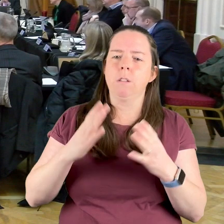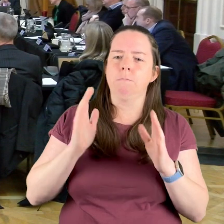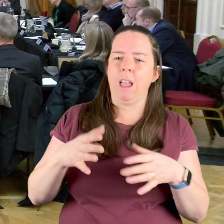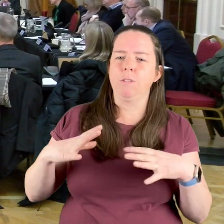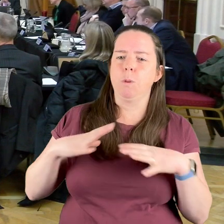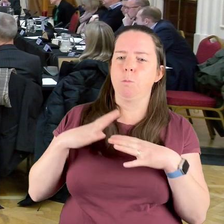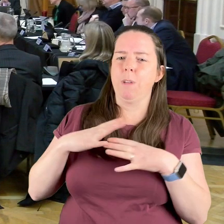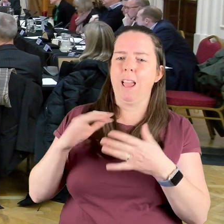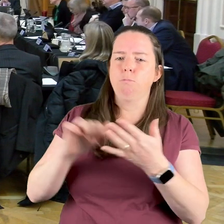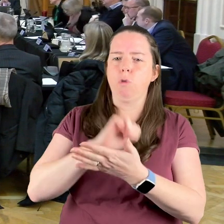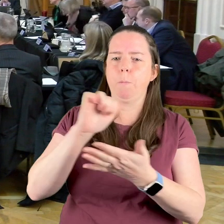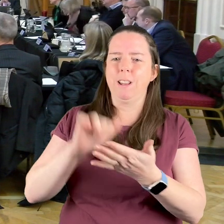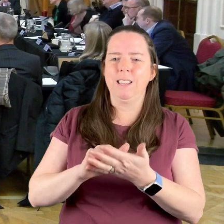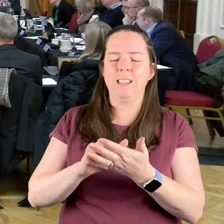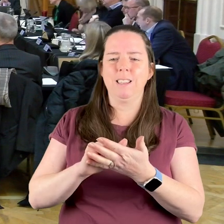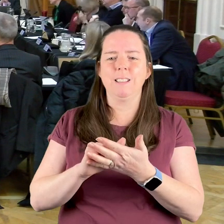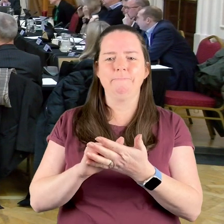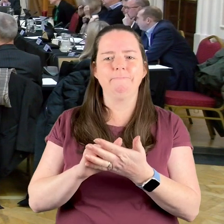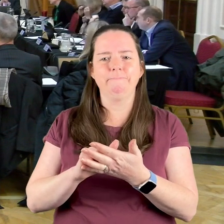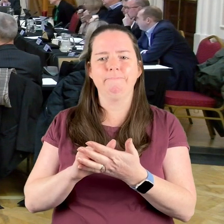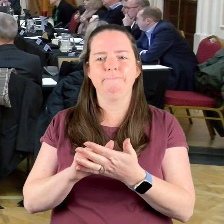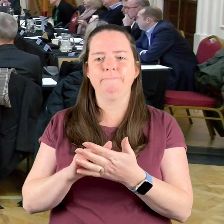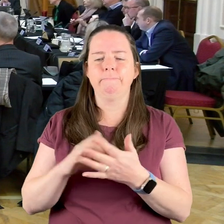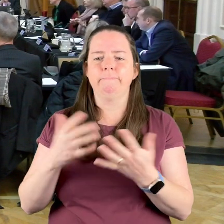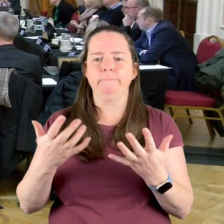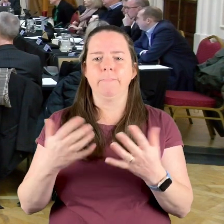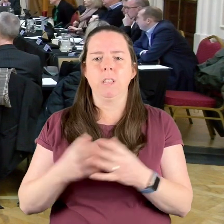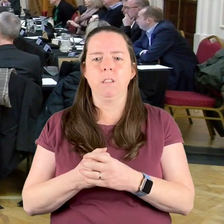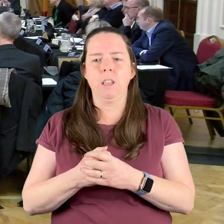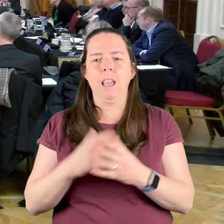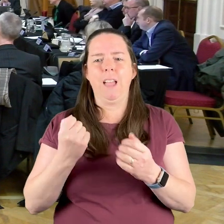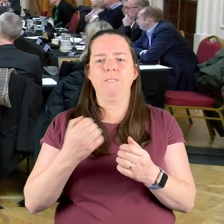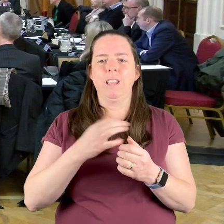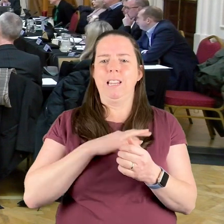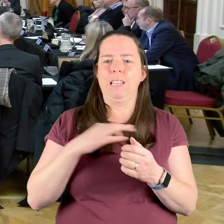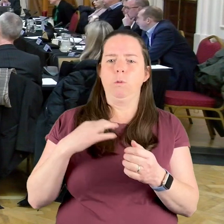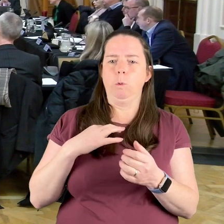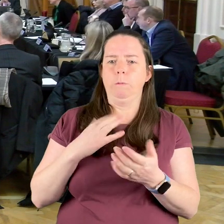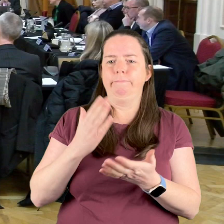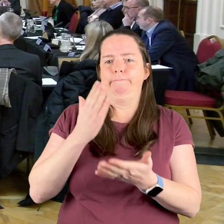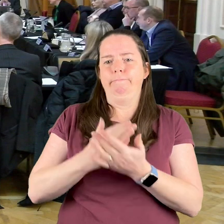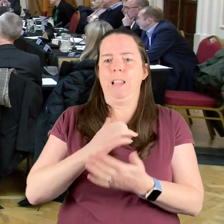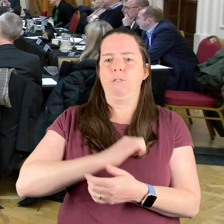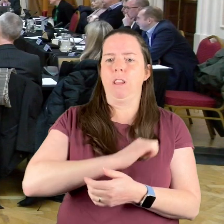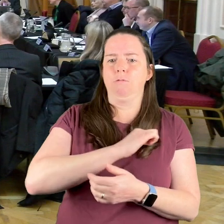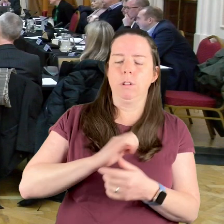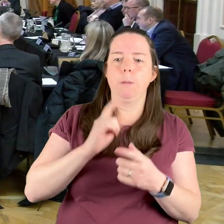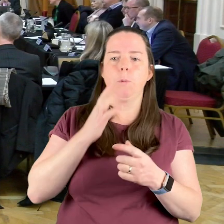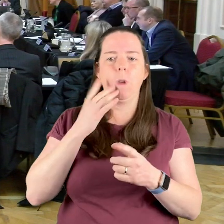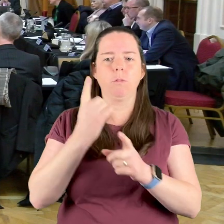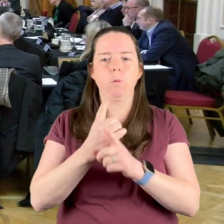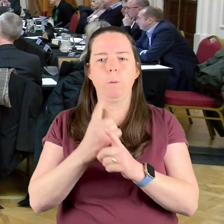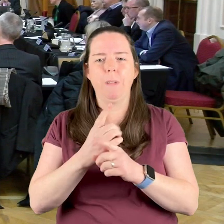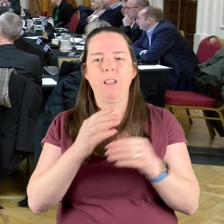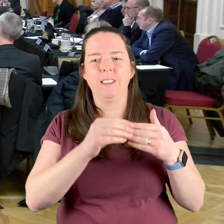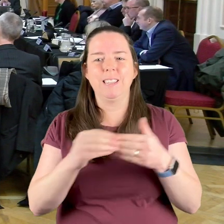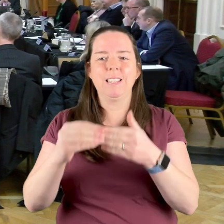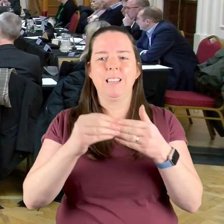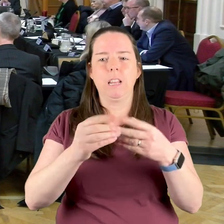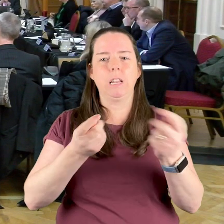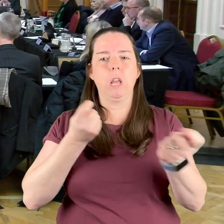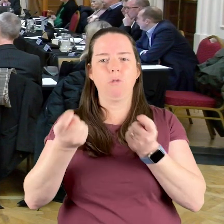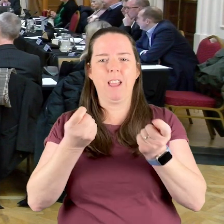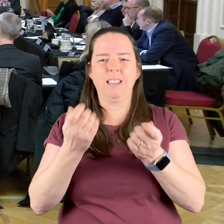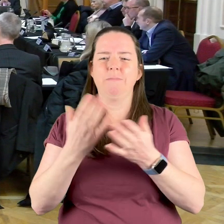prepared properly for other things. You'll be good clinically, have clinical integrity, but when we talk about actually leading and